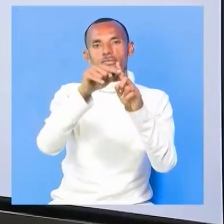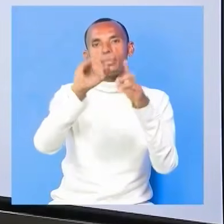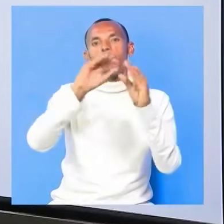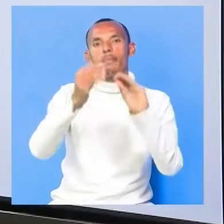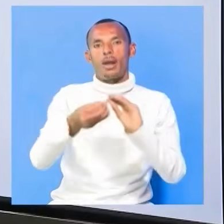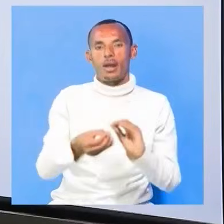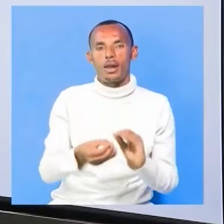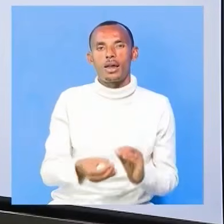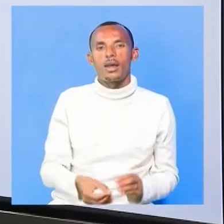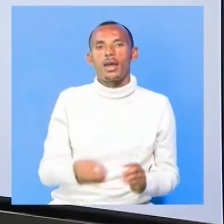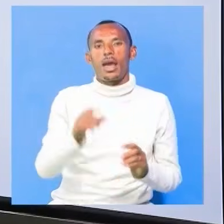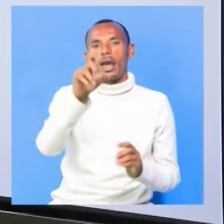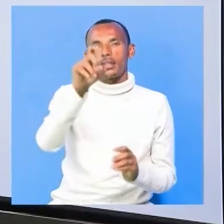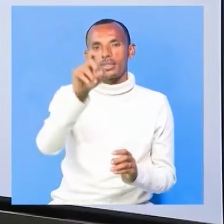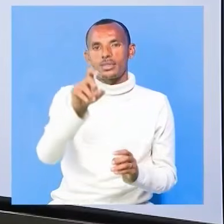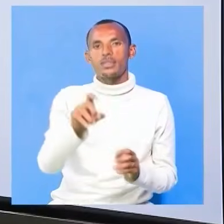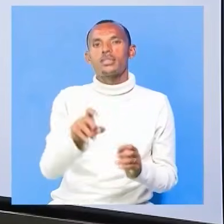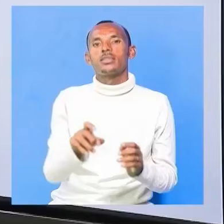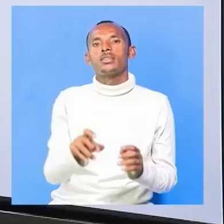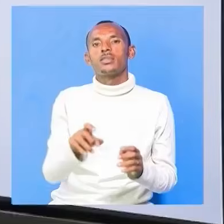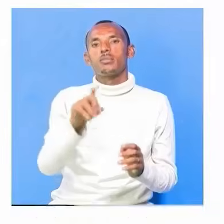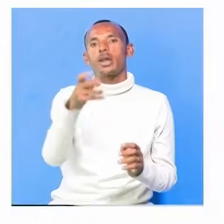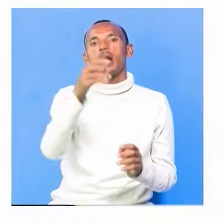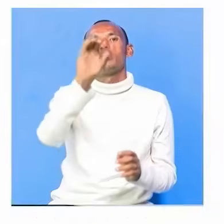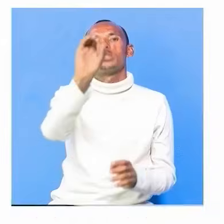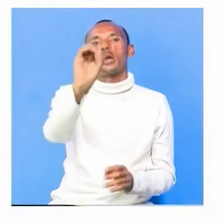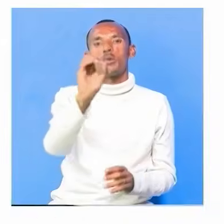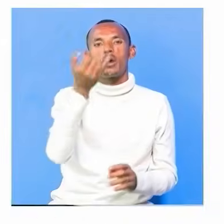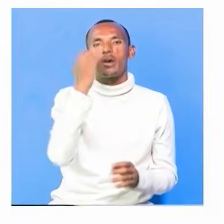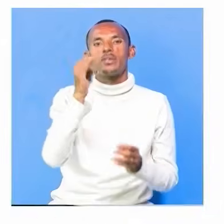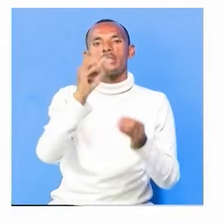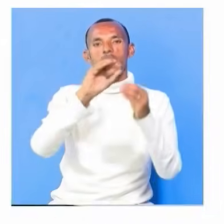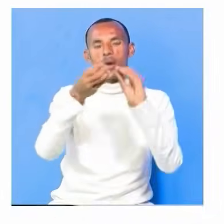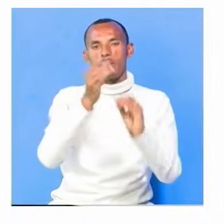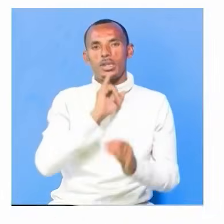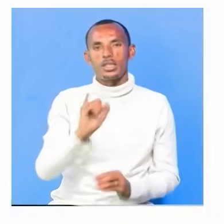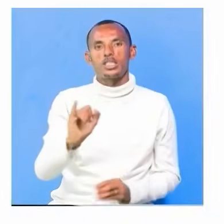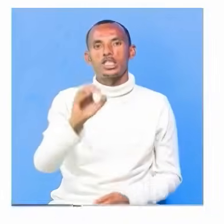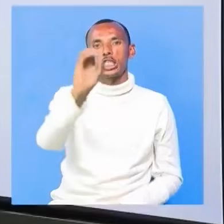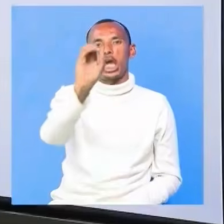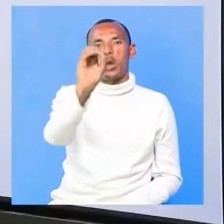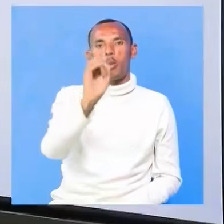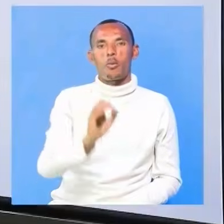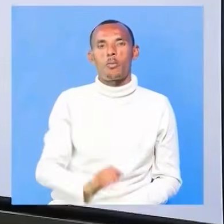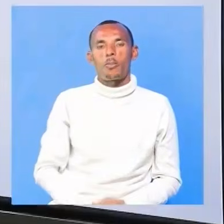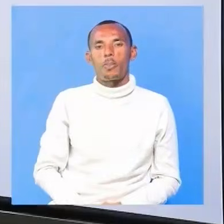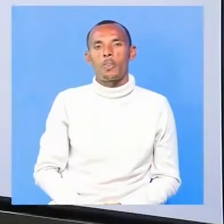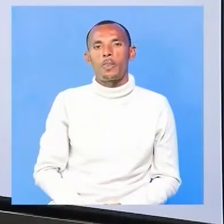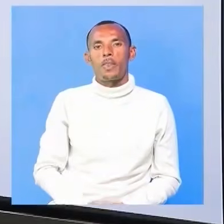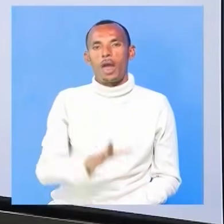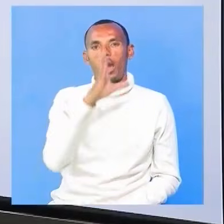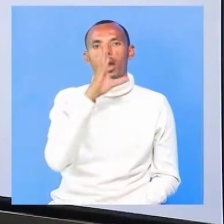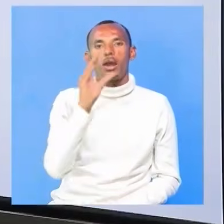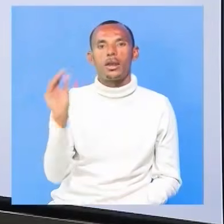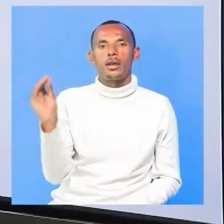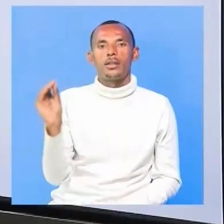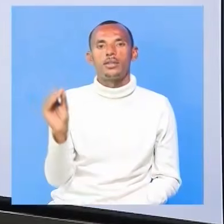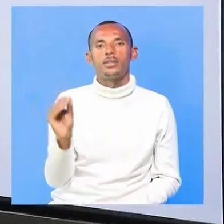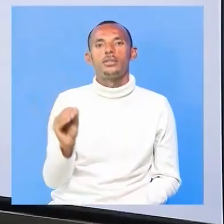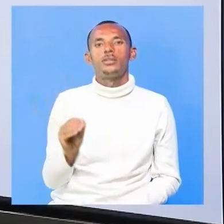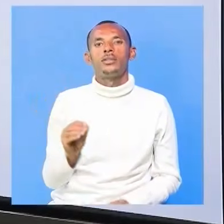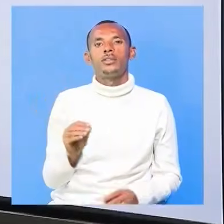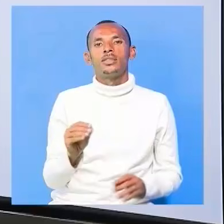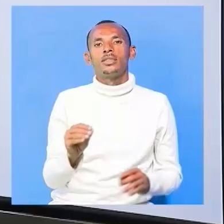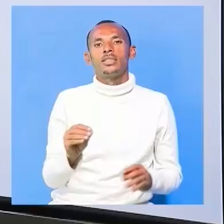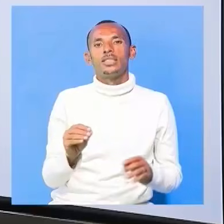and the absolute value of x becomes 0 if that number is 0, and